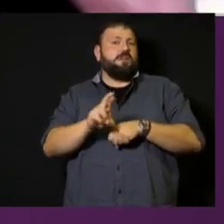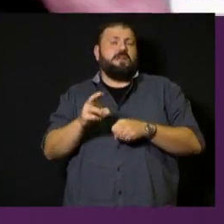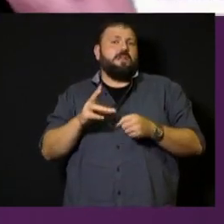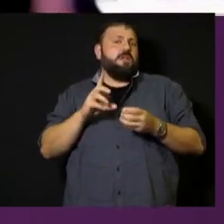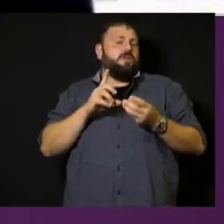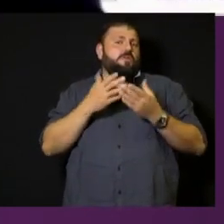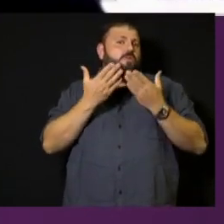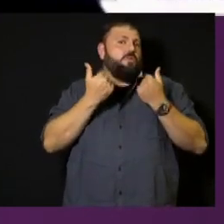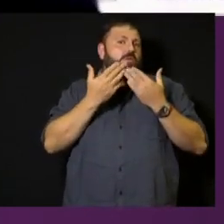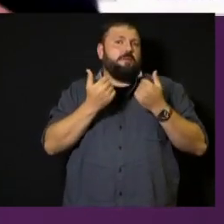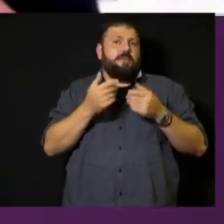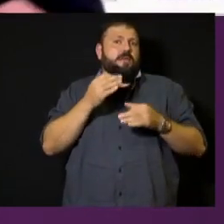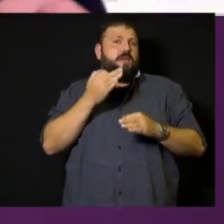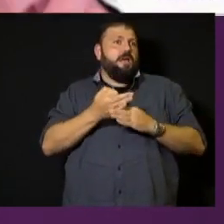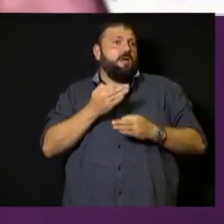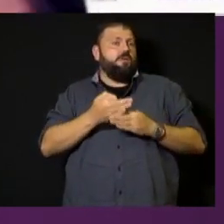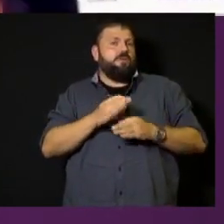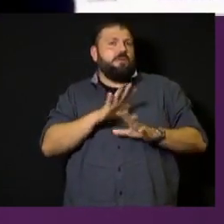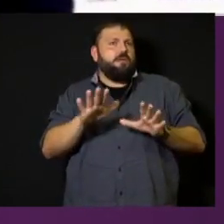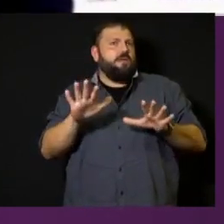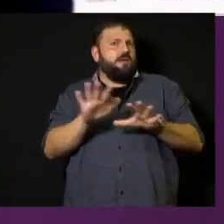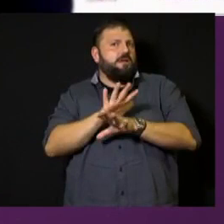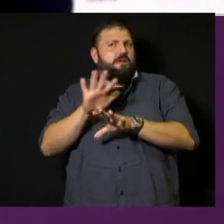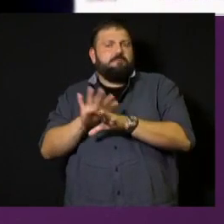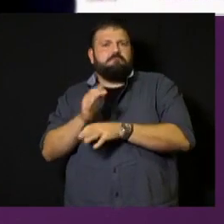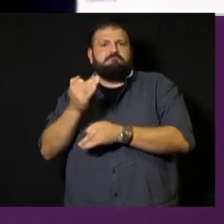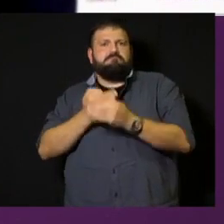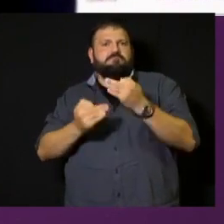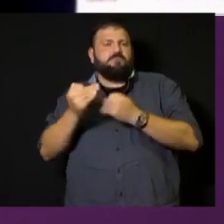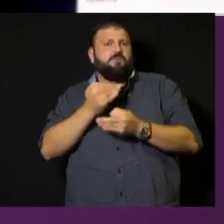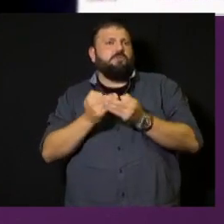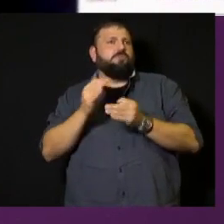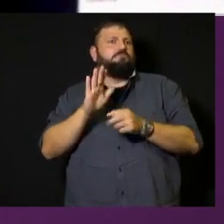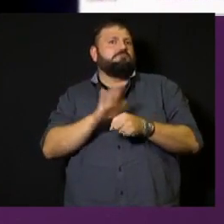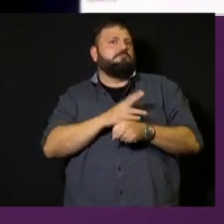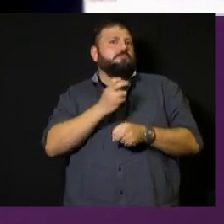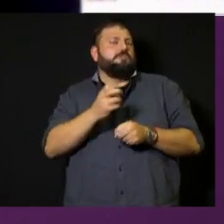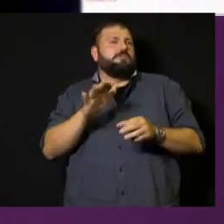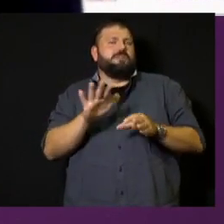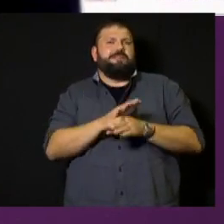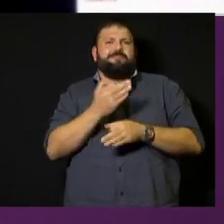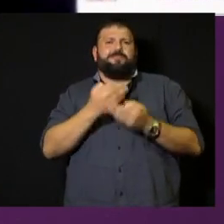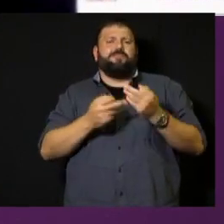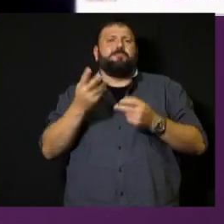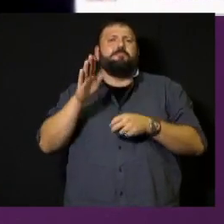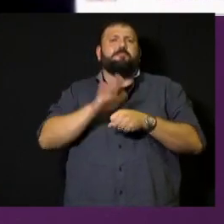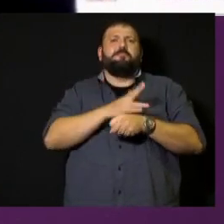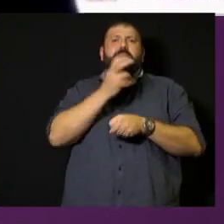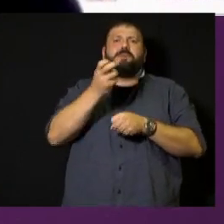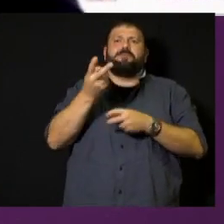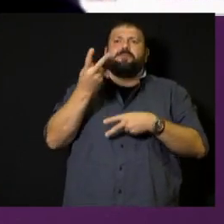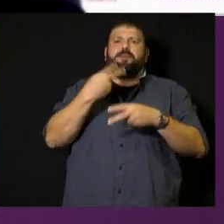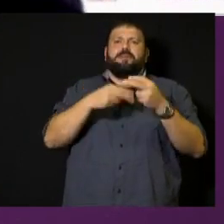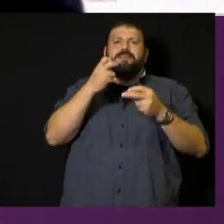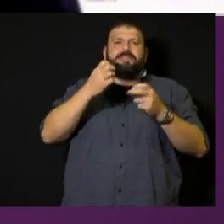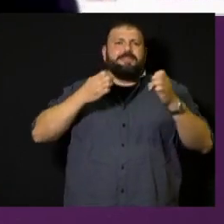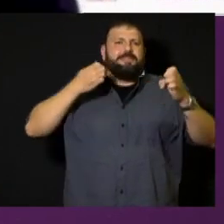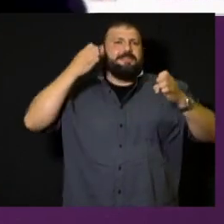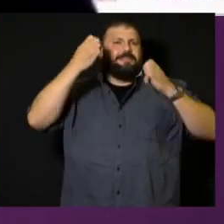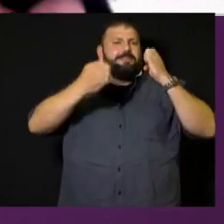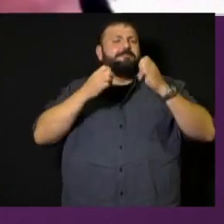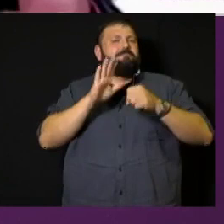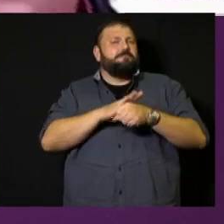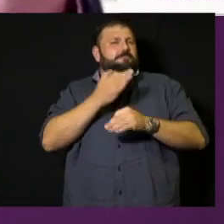and there we didn't have the infrastructure we have today in Costa Rica. The product helped me that there was